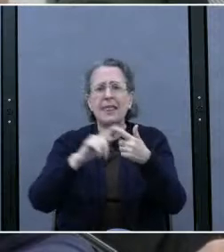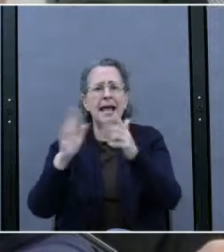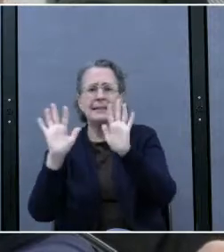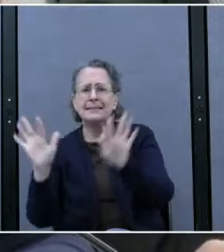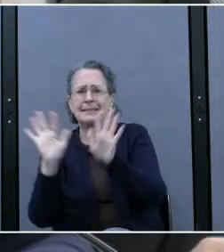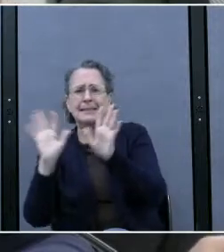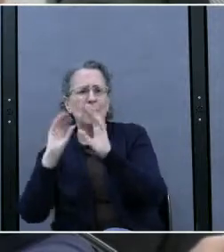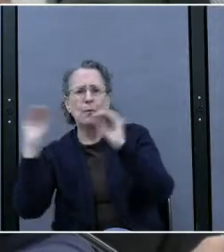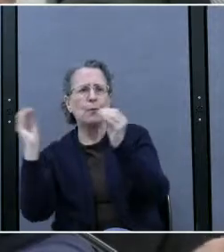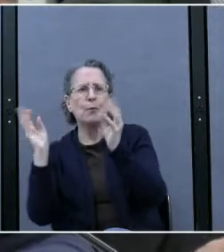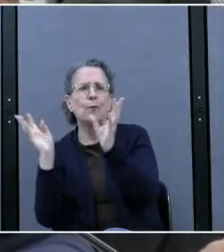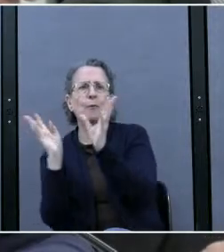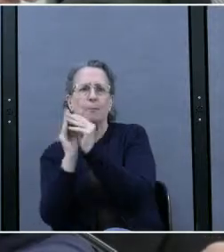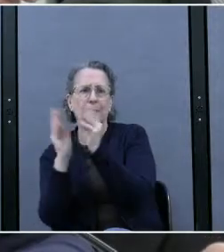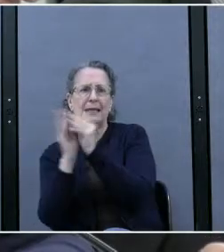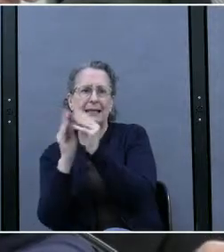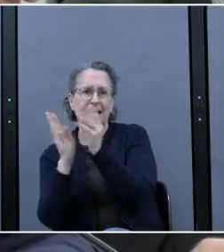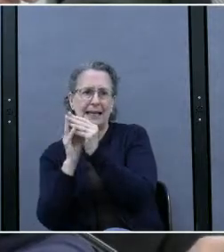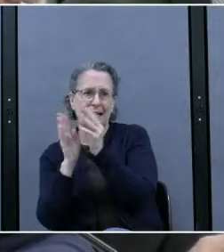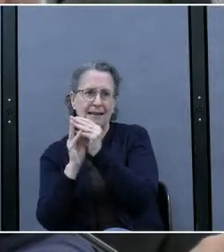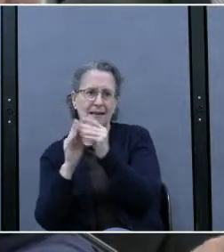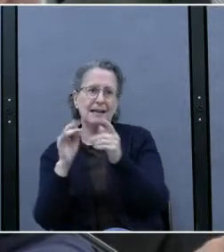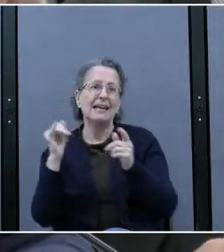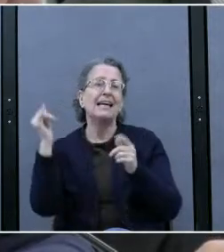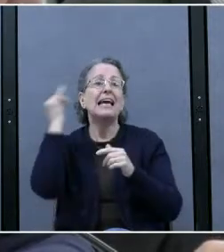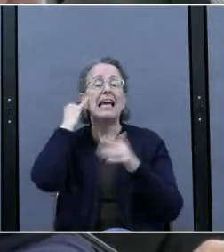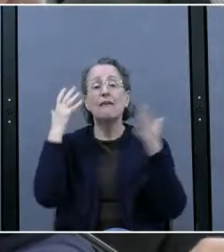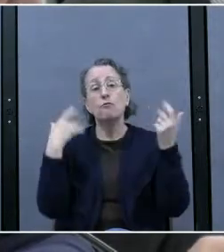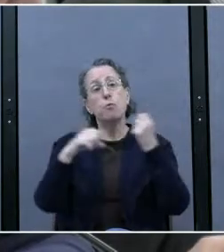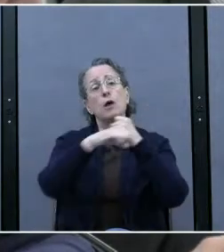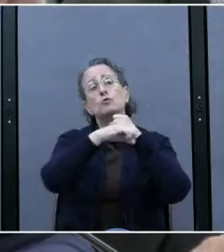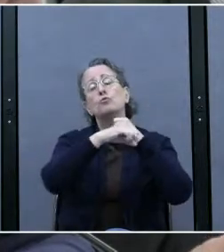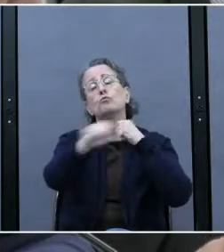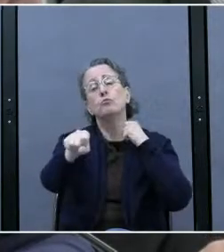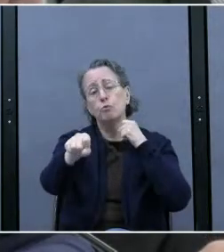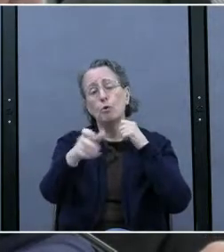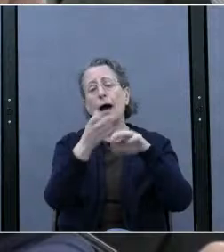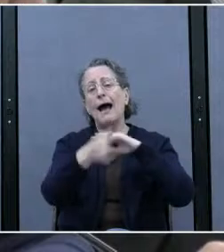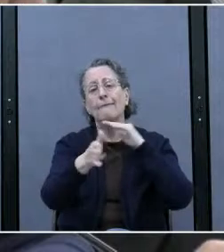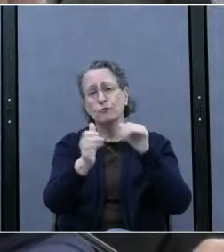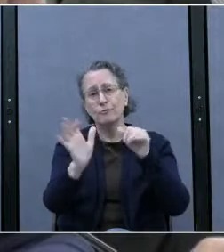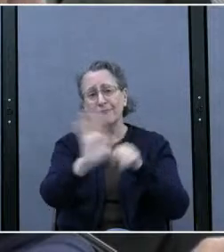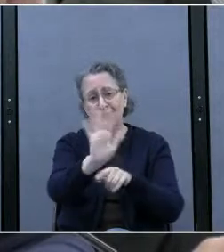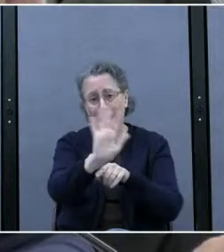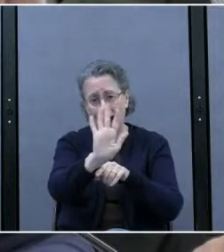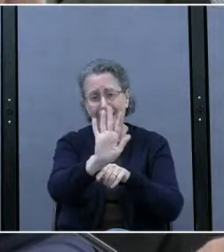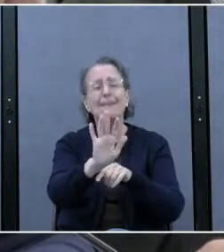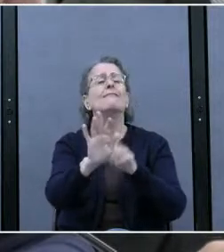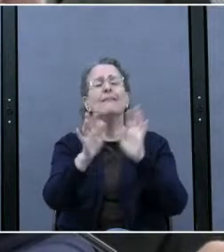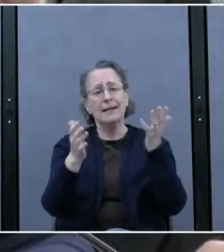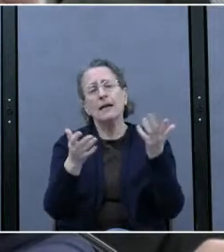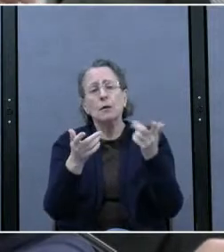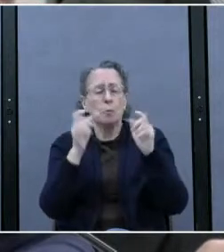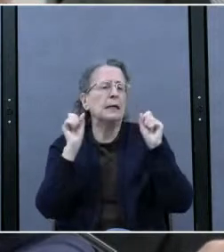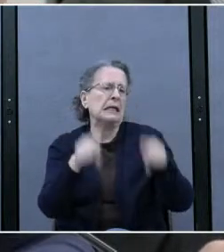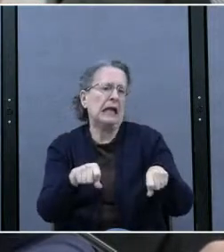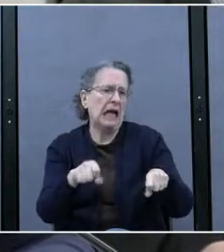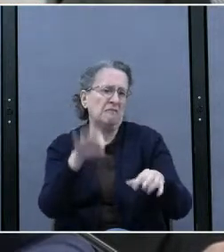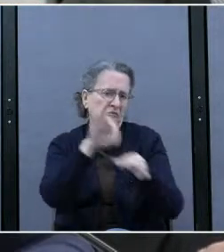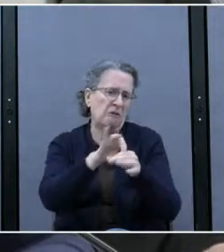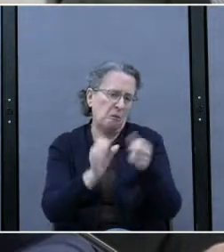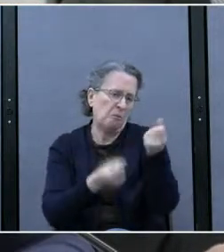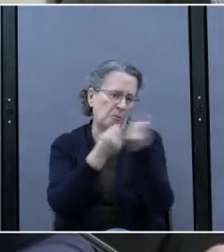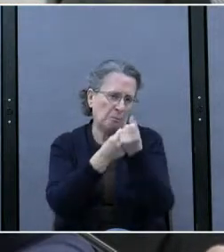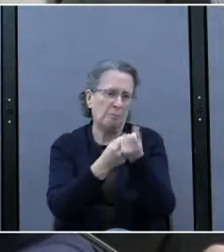Okay. All right. Article 1 says, to see if the town will ratify, approve, and confirm the select board's appointment of a